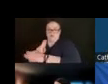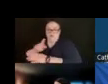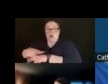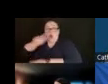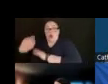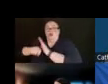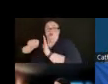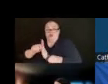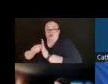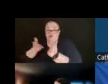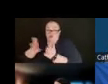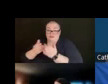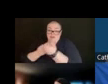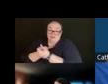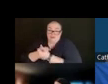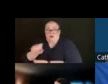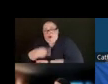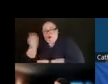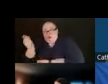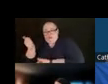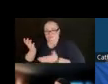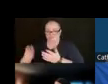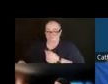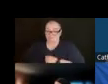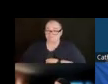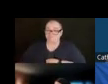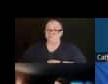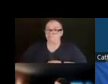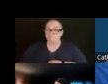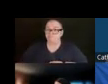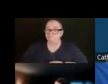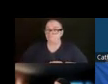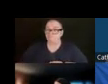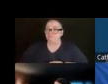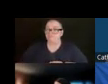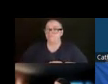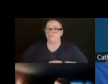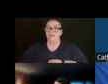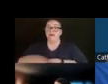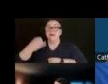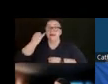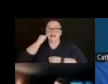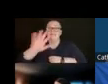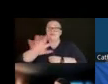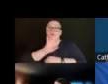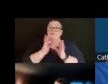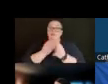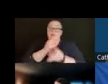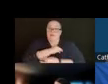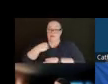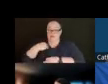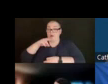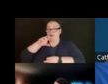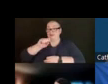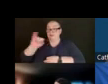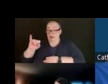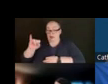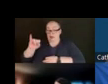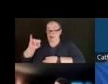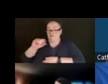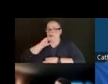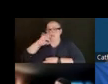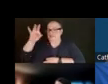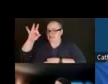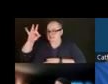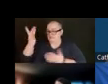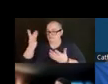if your person gets on SSI at 18, very shortly, as in a few weeks,